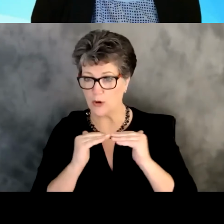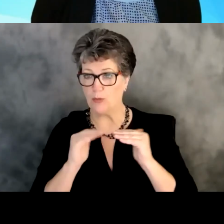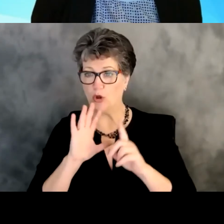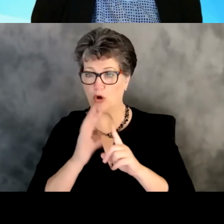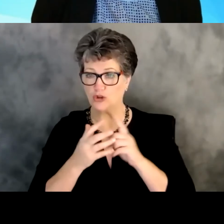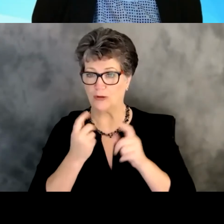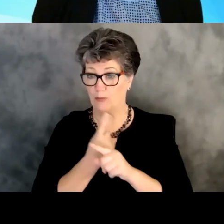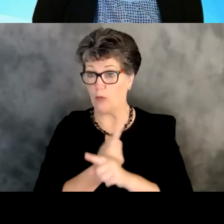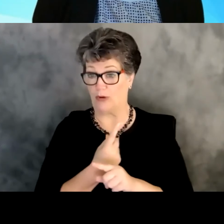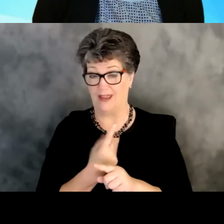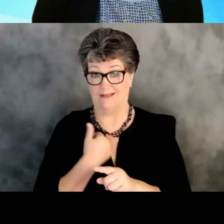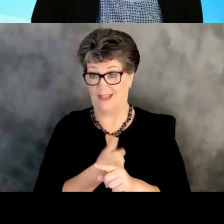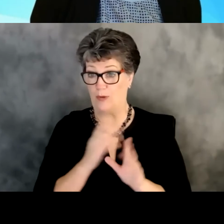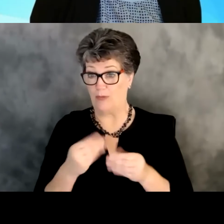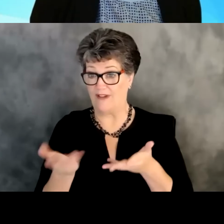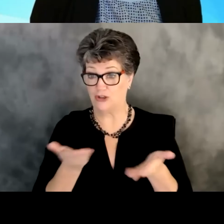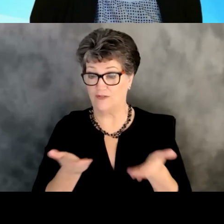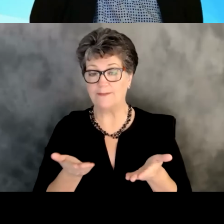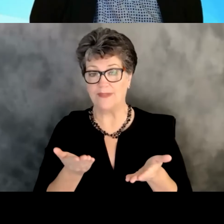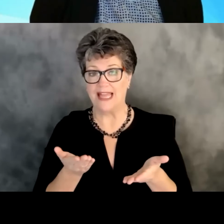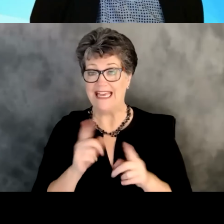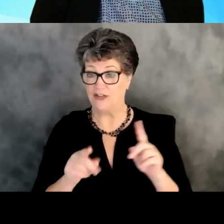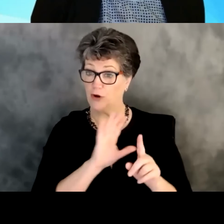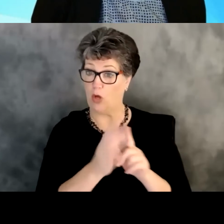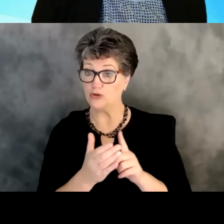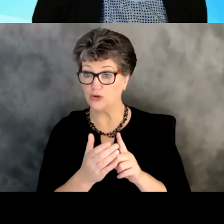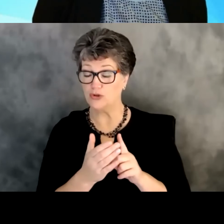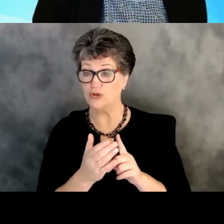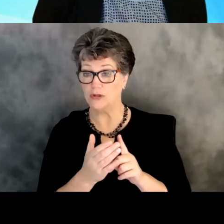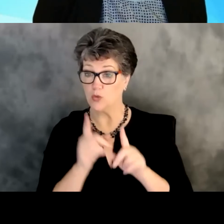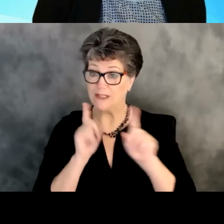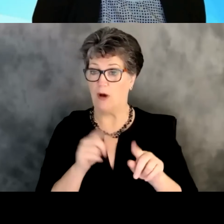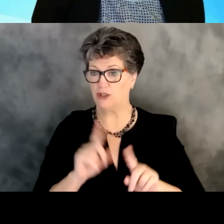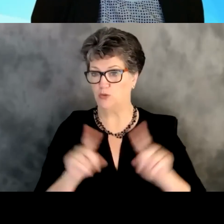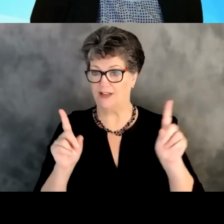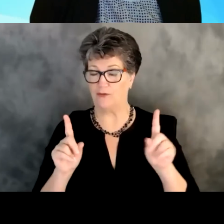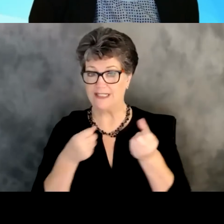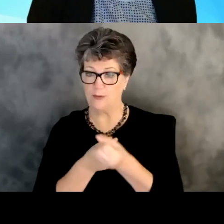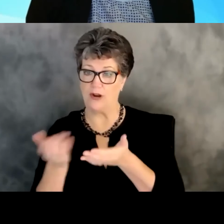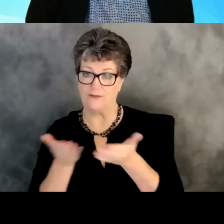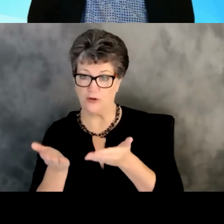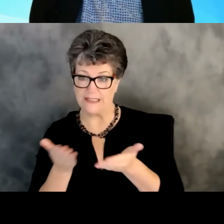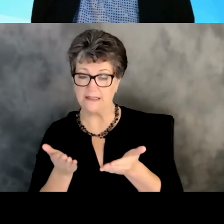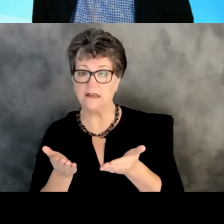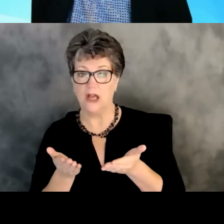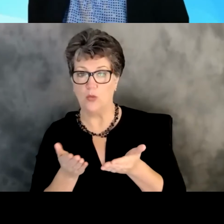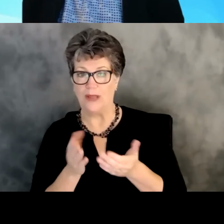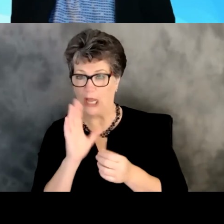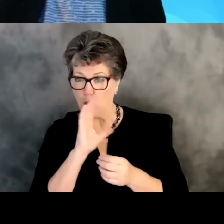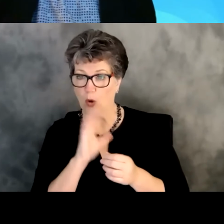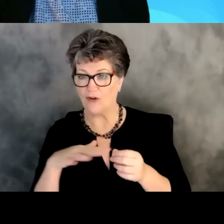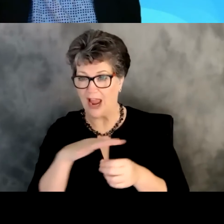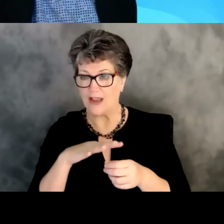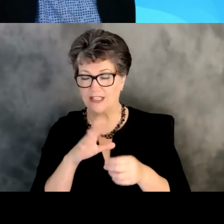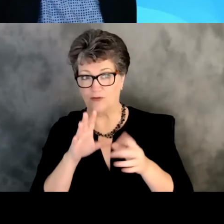appropriate we are. Different cultures do respond to different supportive services, and we could look for rooms for